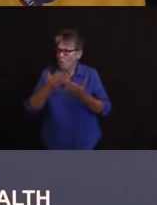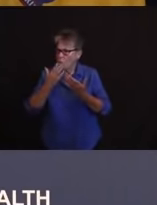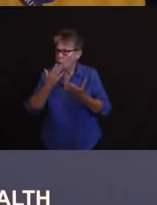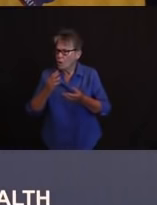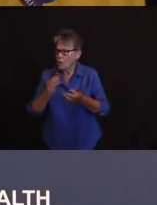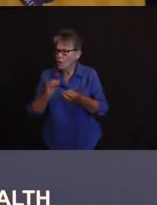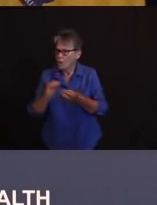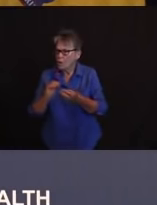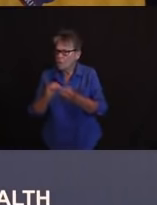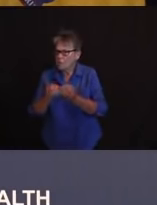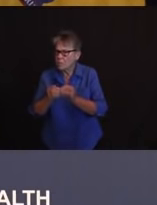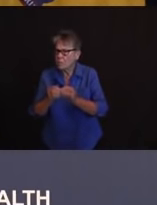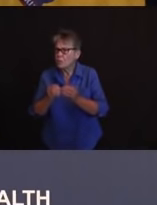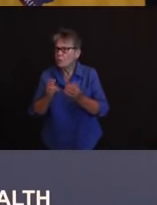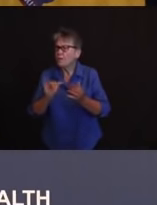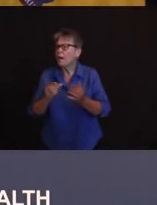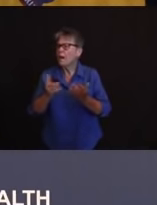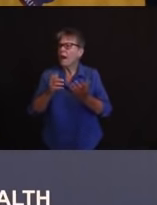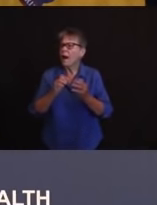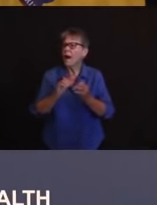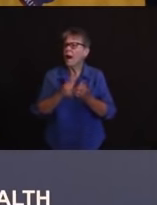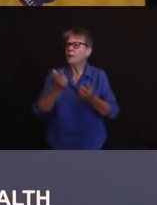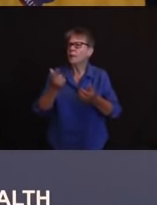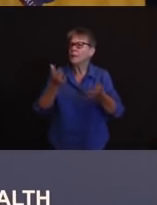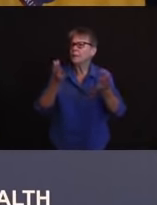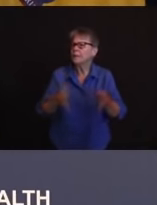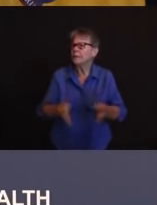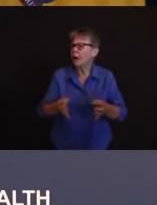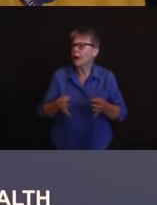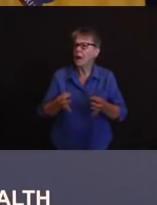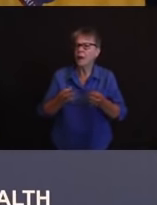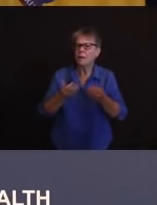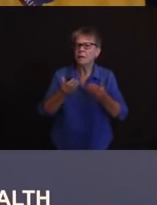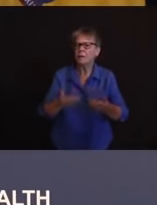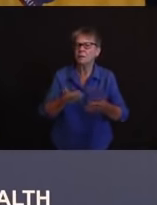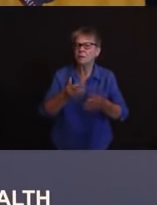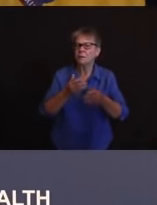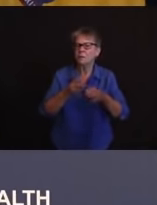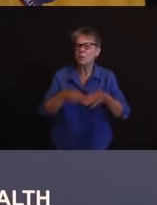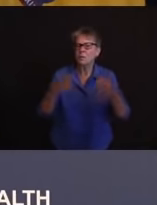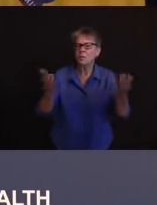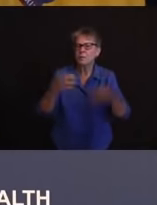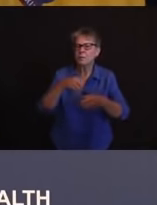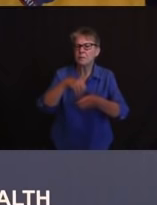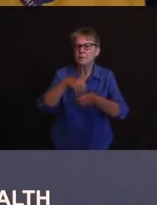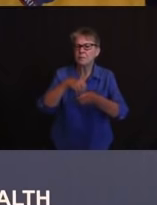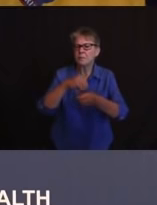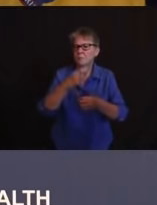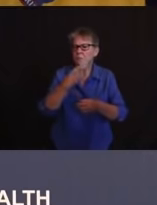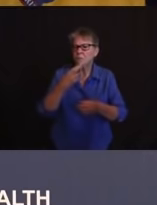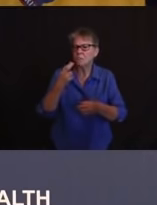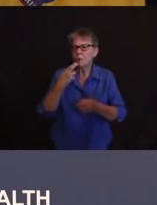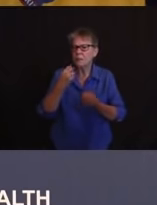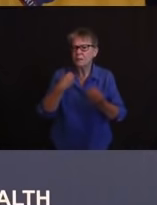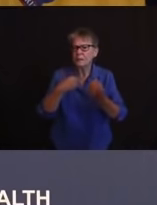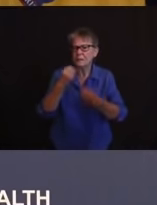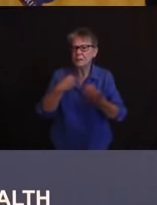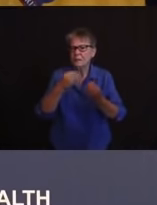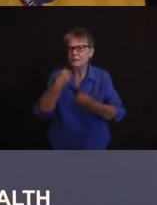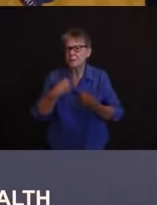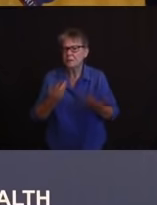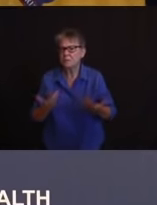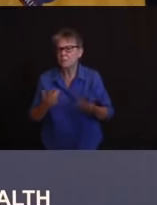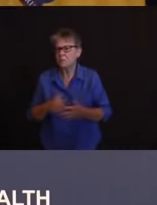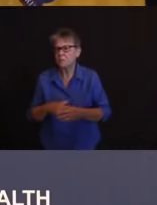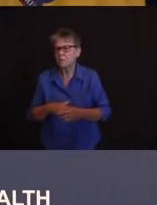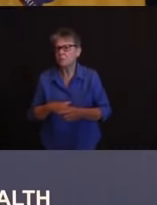Arizona, Texas, California, Louisiana, where it's going crazy? Or is it just going to be us? How much of a concern about what's going on in other